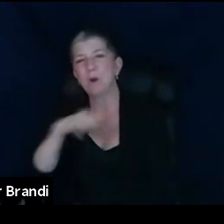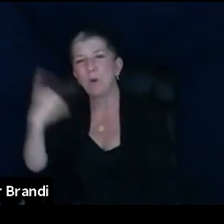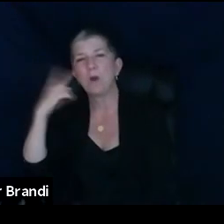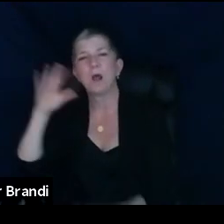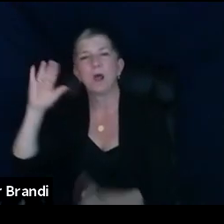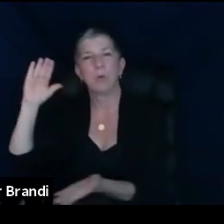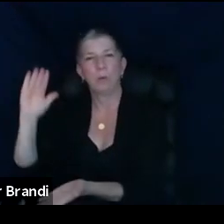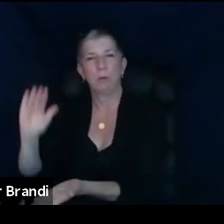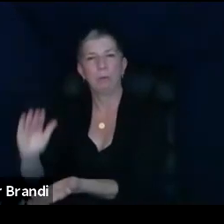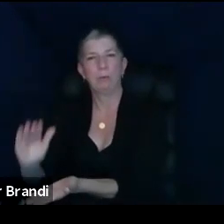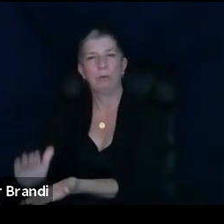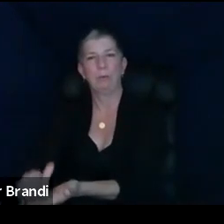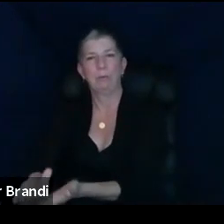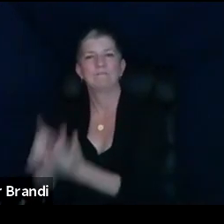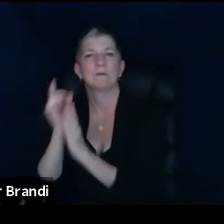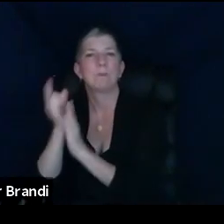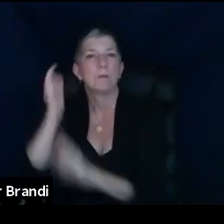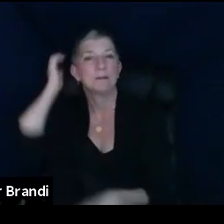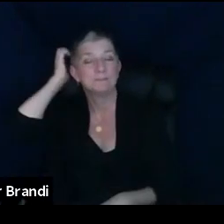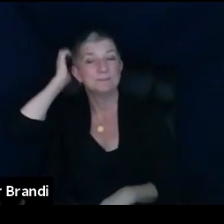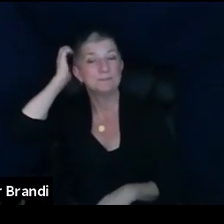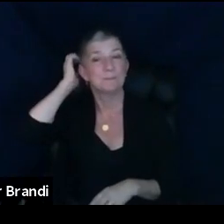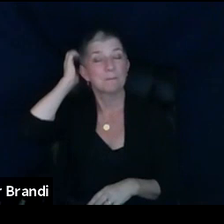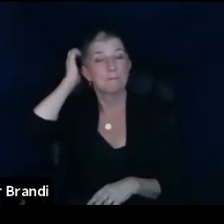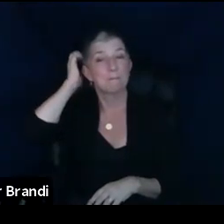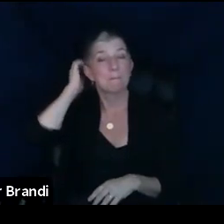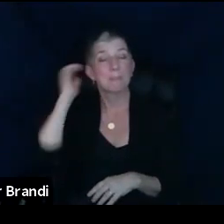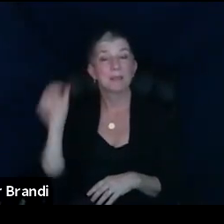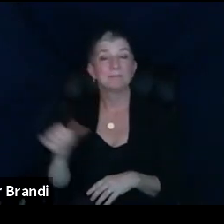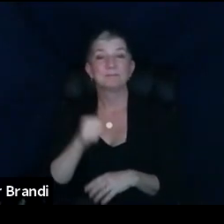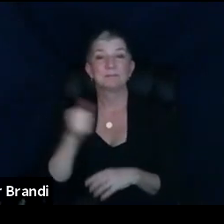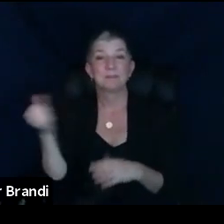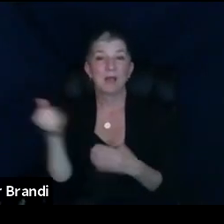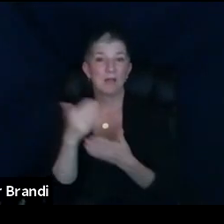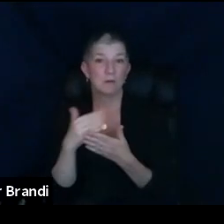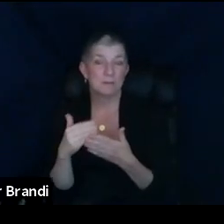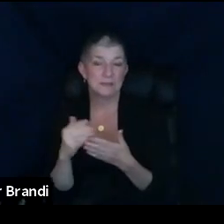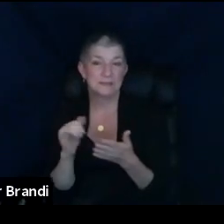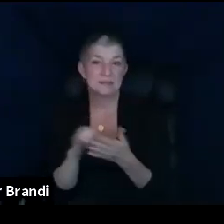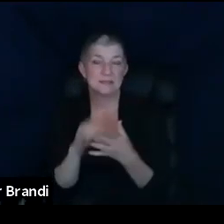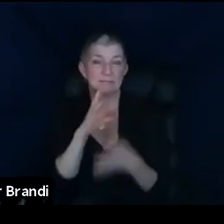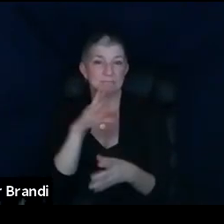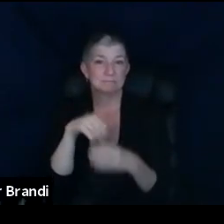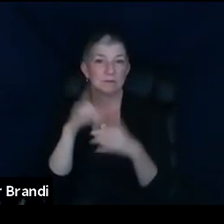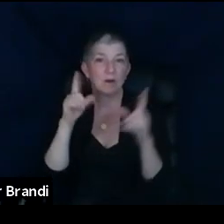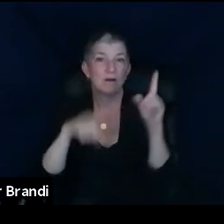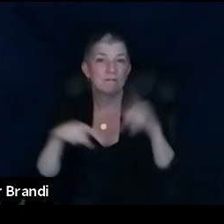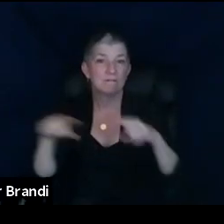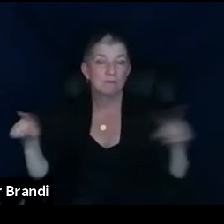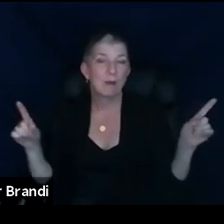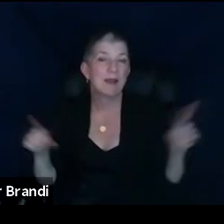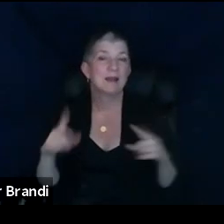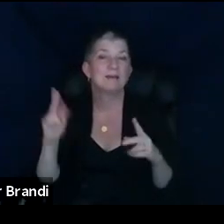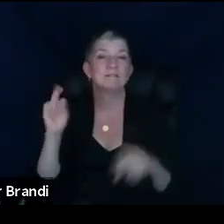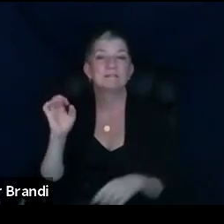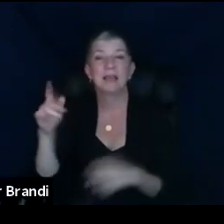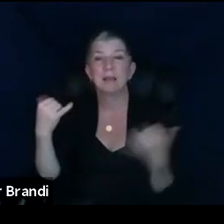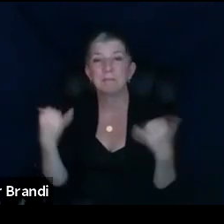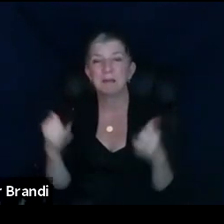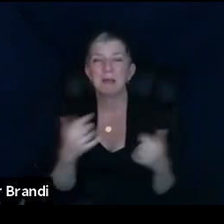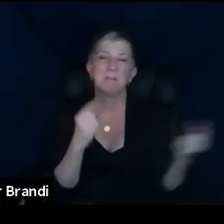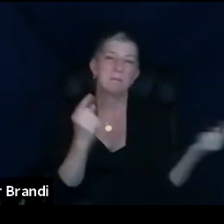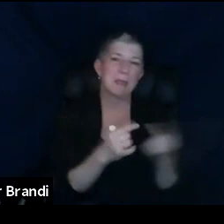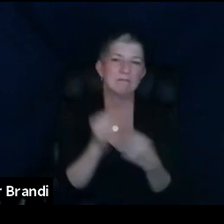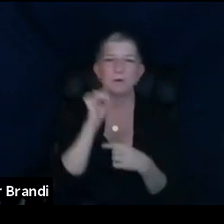of subside for a moment. The other piece is that engaging in a variety of kink play, whether it's painful or not,